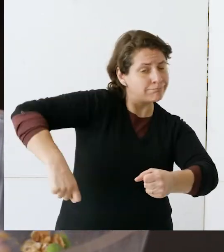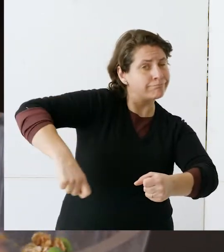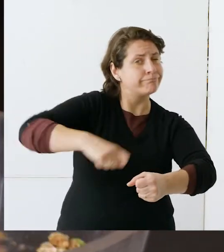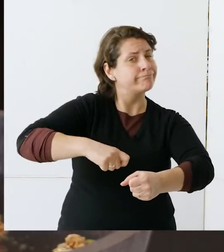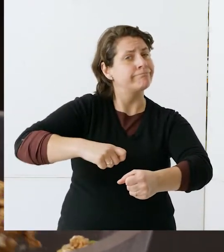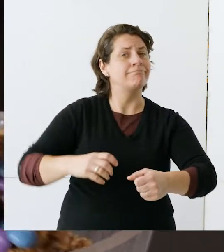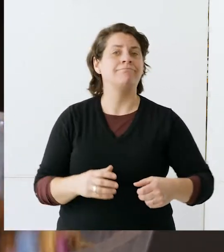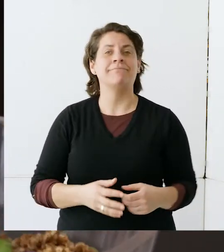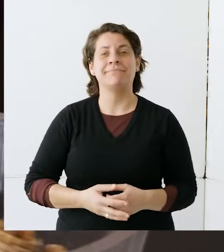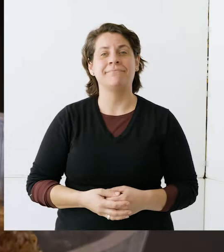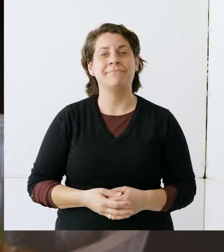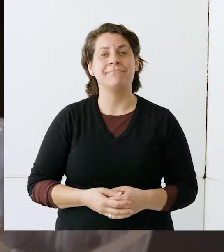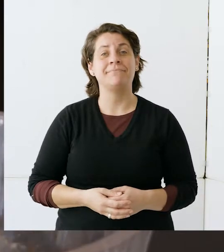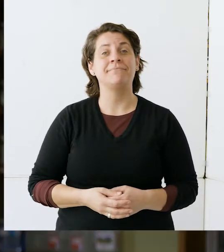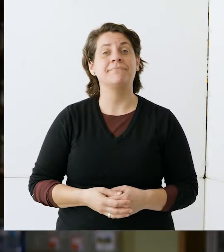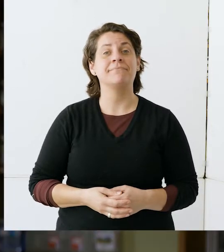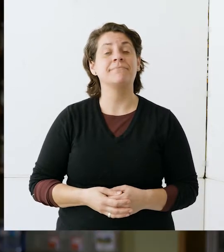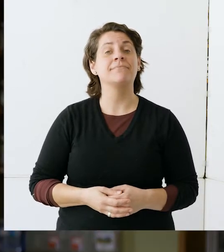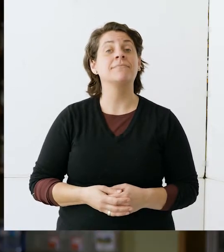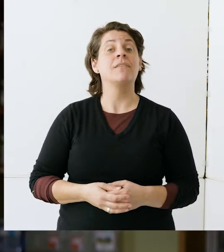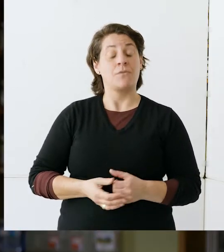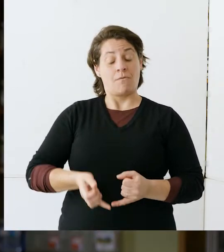You really got to put your muscles into it.